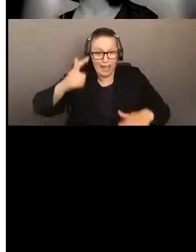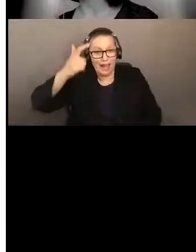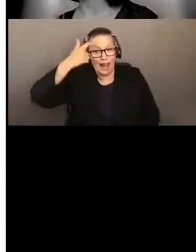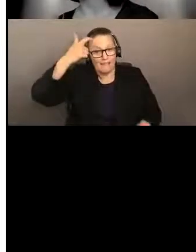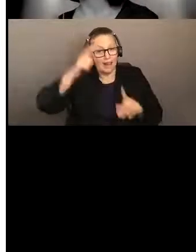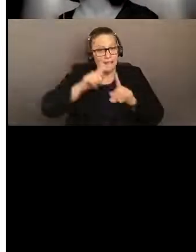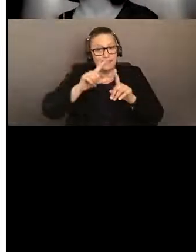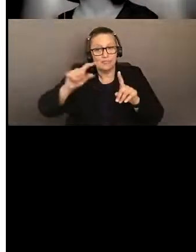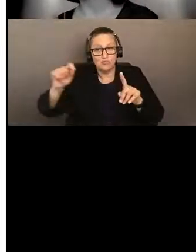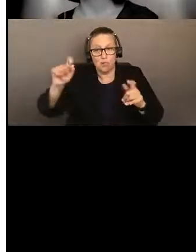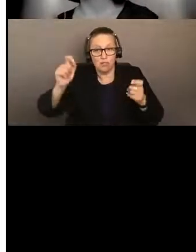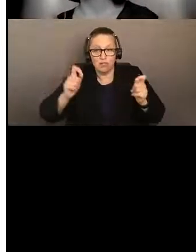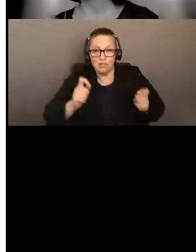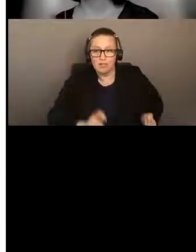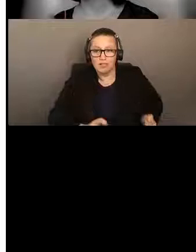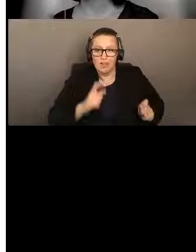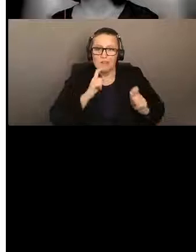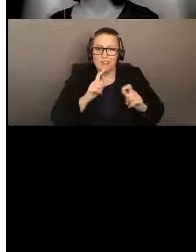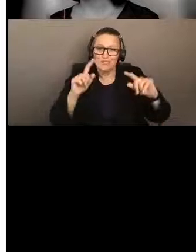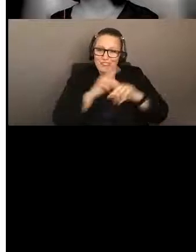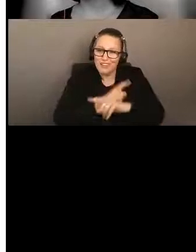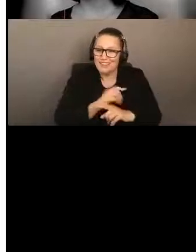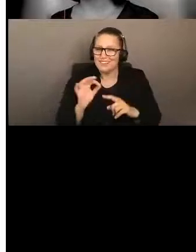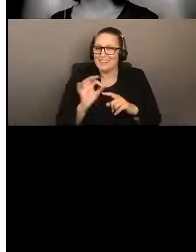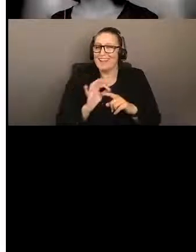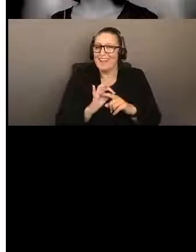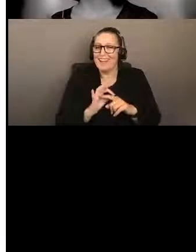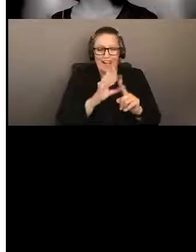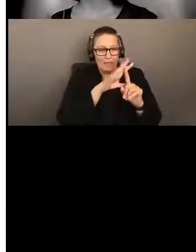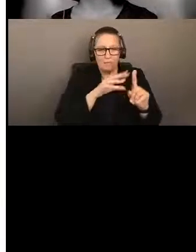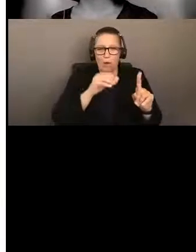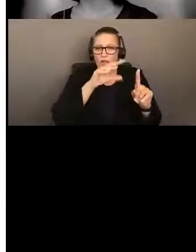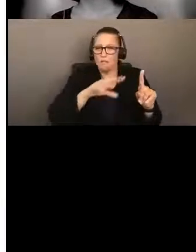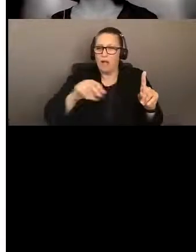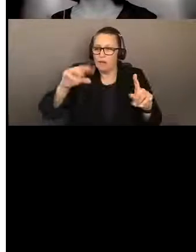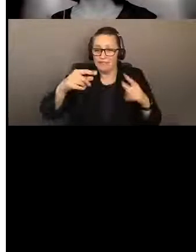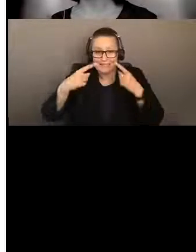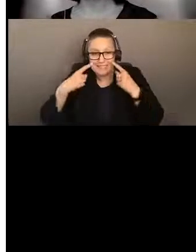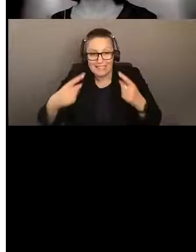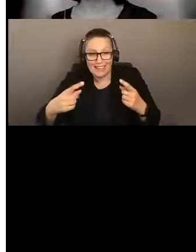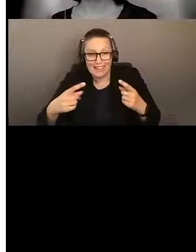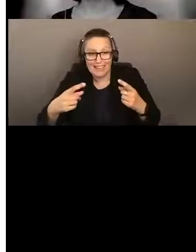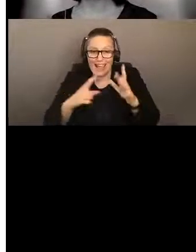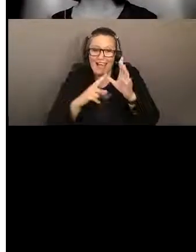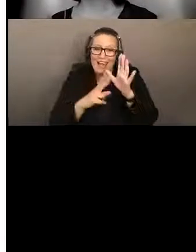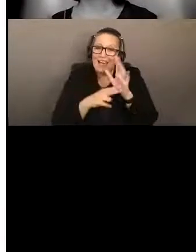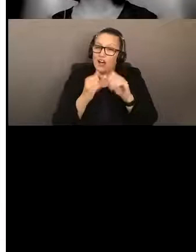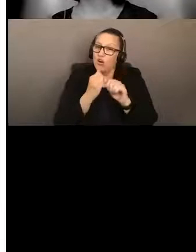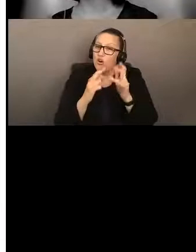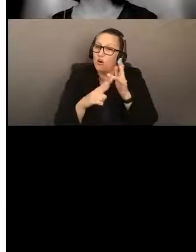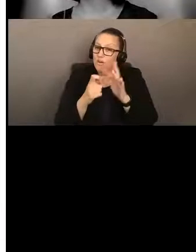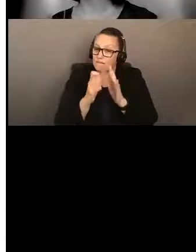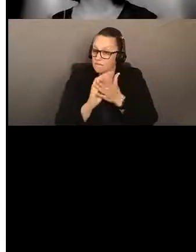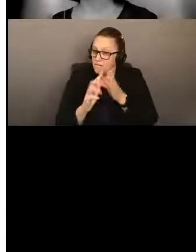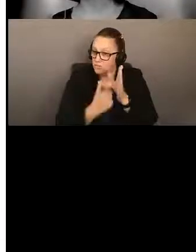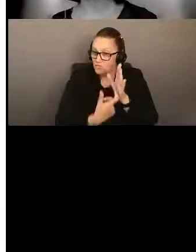image, creating an almost kaleidoscopic effect. In this work, we can see the leaves and buds of an angophora, not dissimilar to the ones